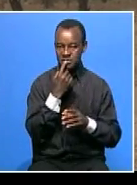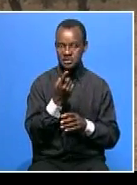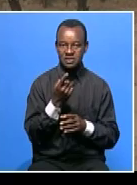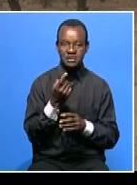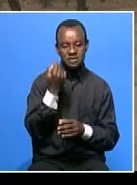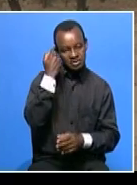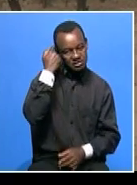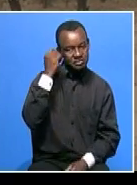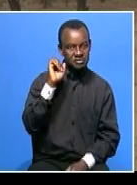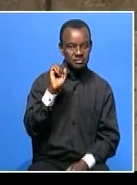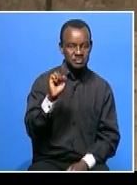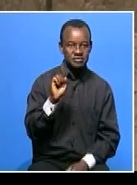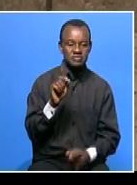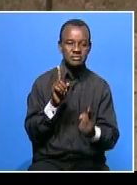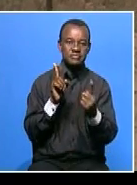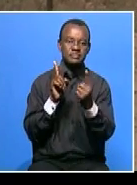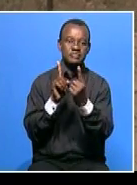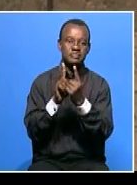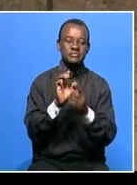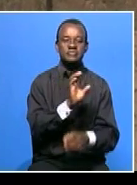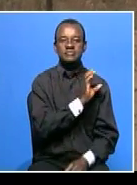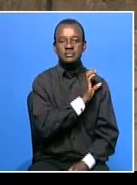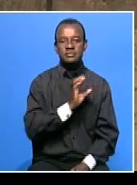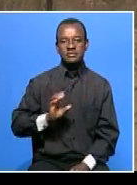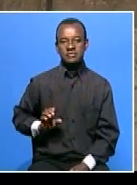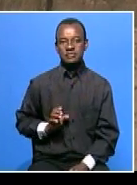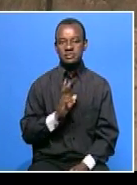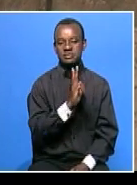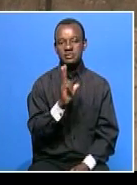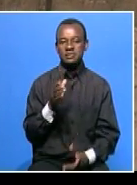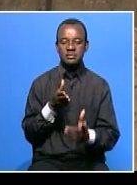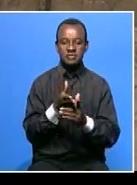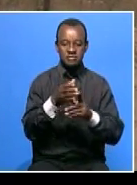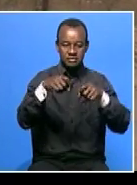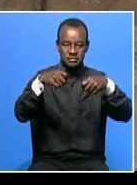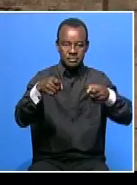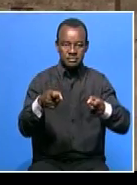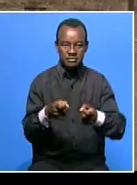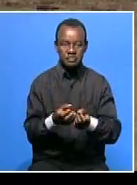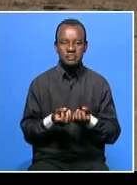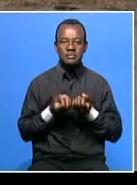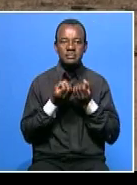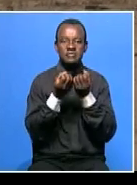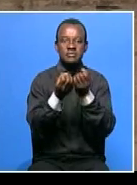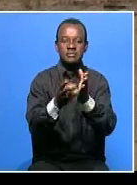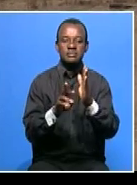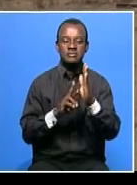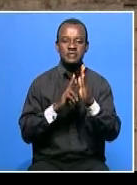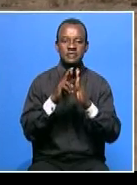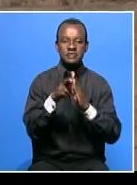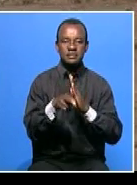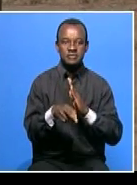engages the Conservancy committees through annual general meetings where they present their reports on activities aimed